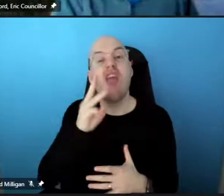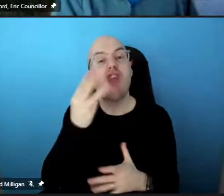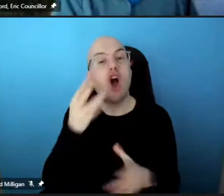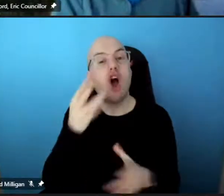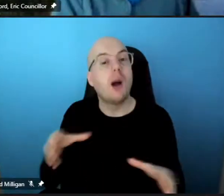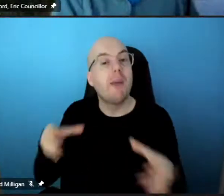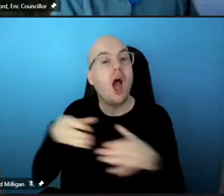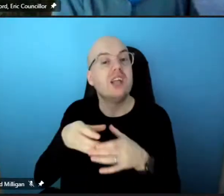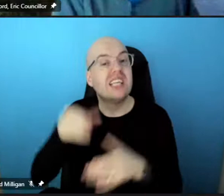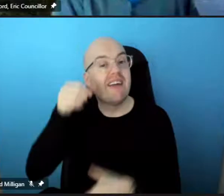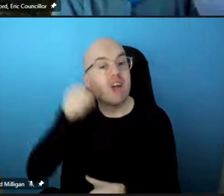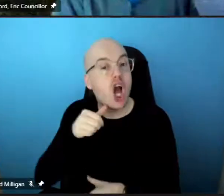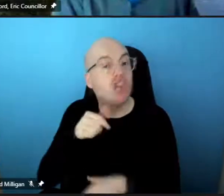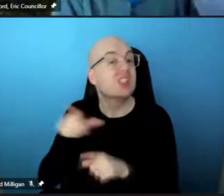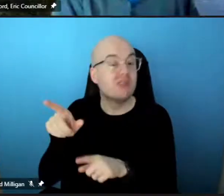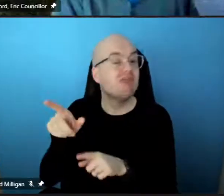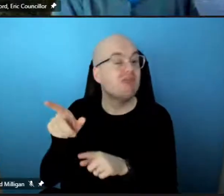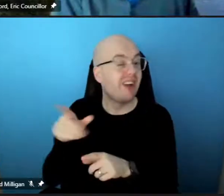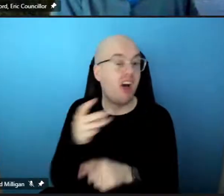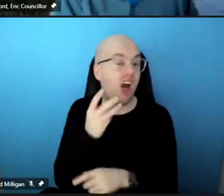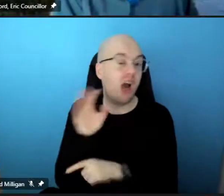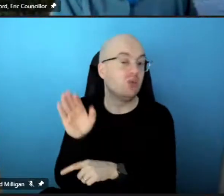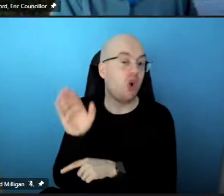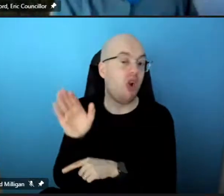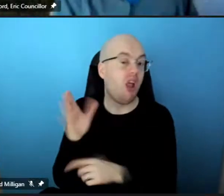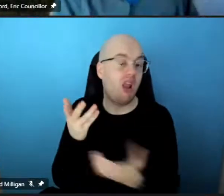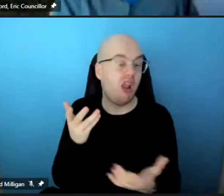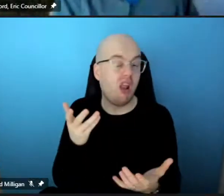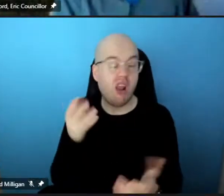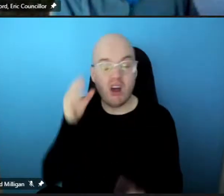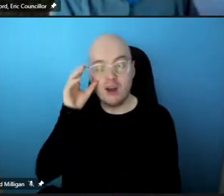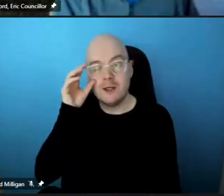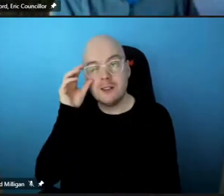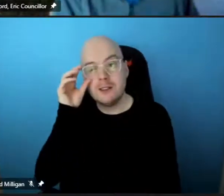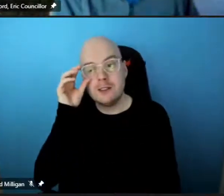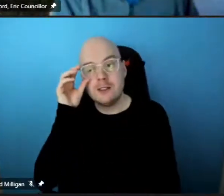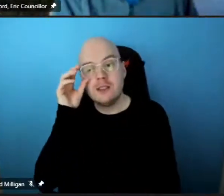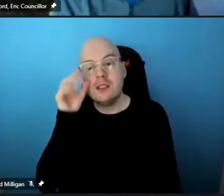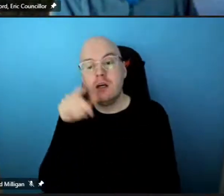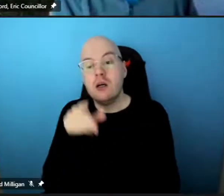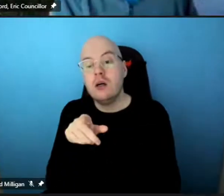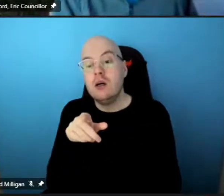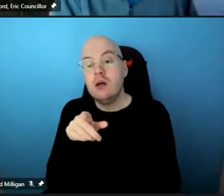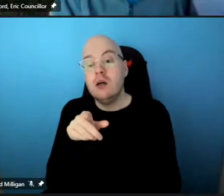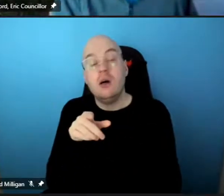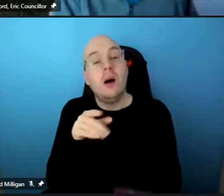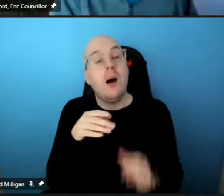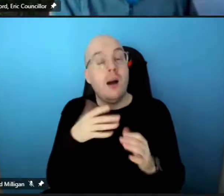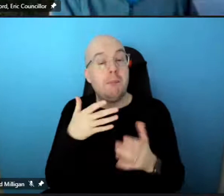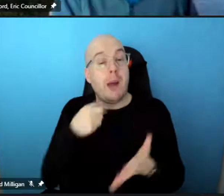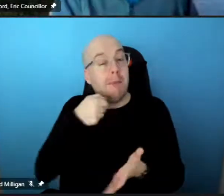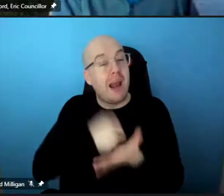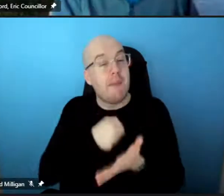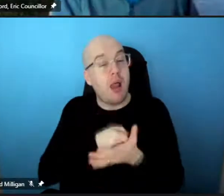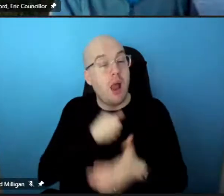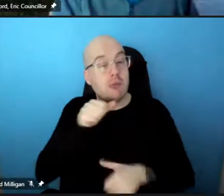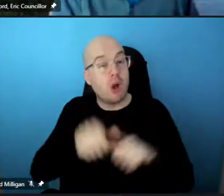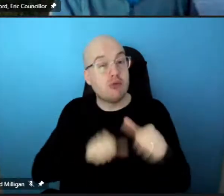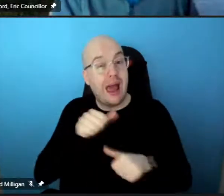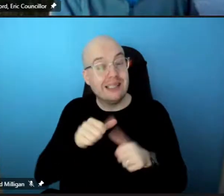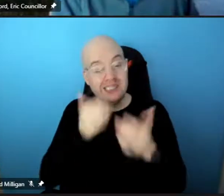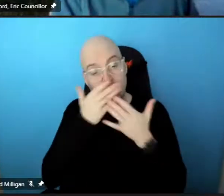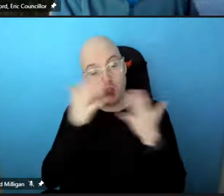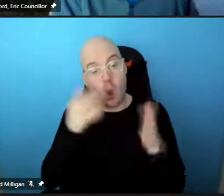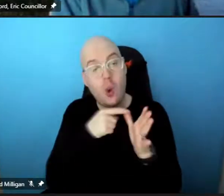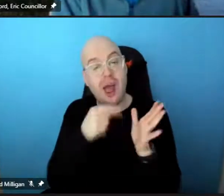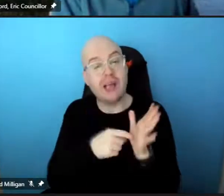point then around minimal progress, attached to minimal progress is obviously minimal cost, which is set out at 4.9. So